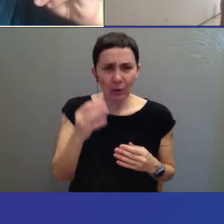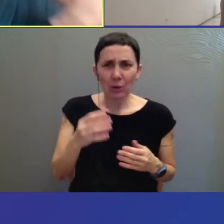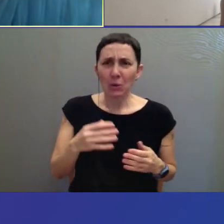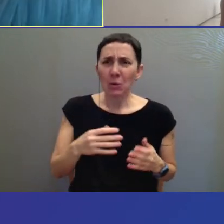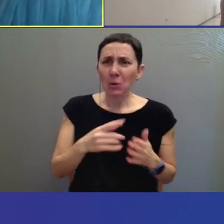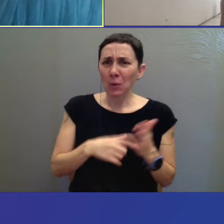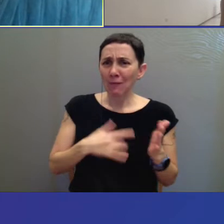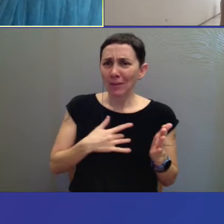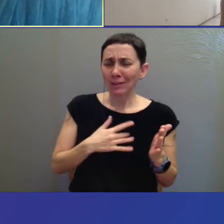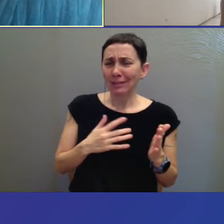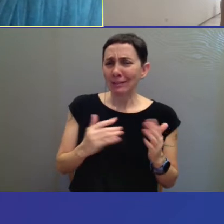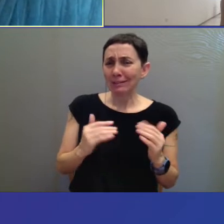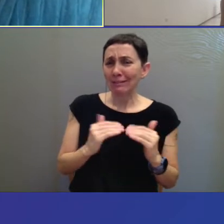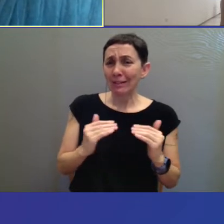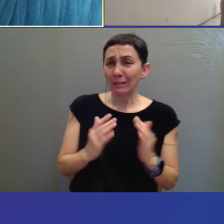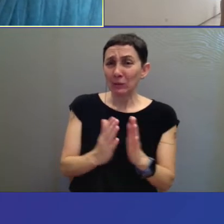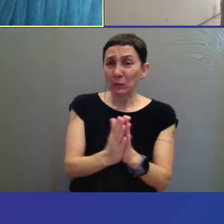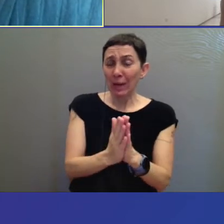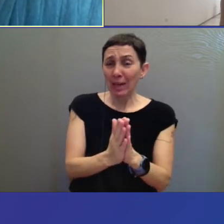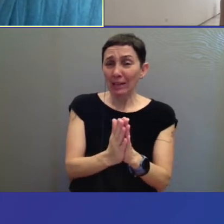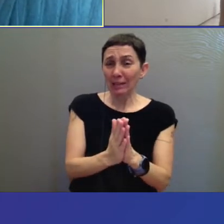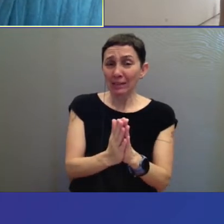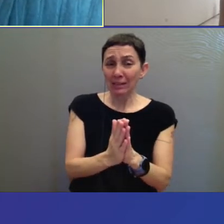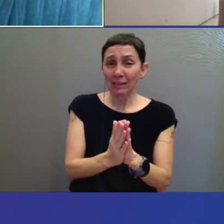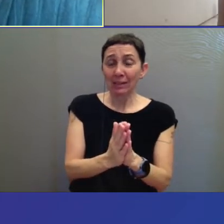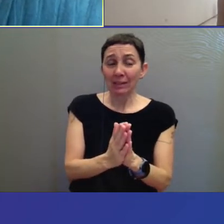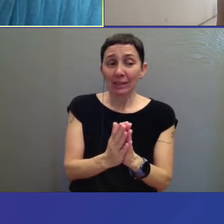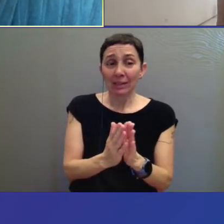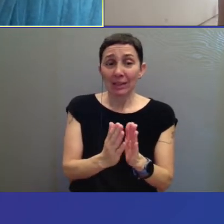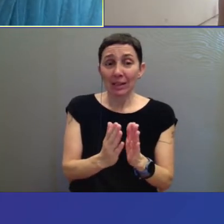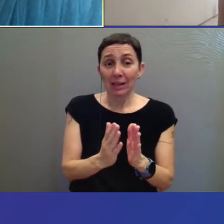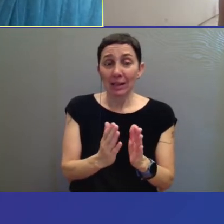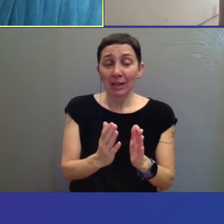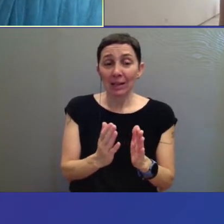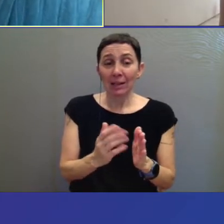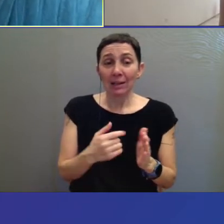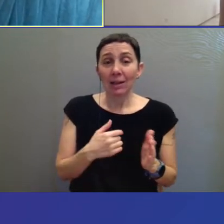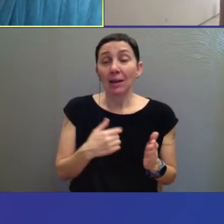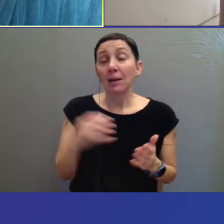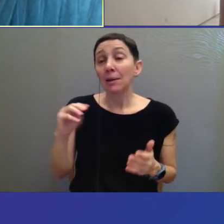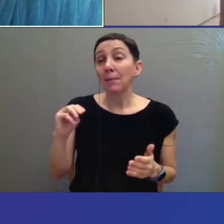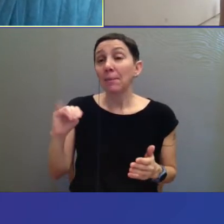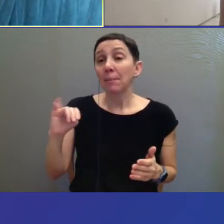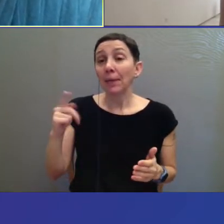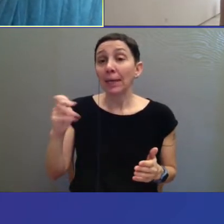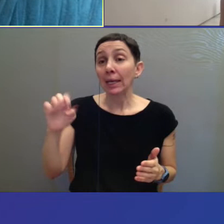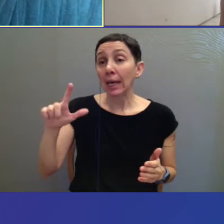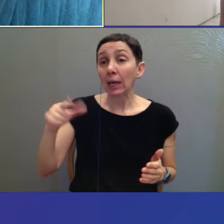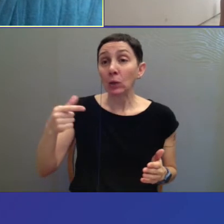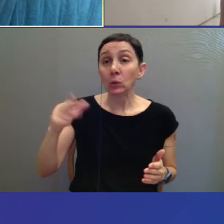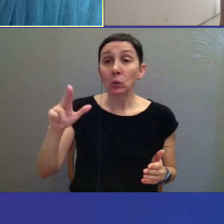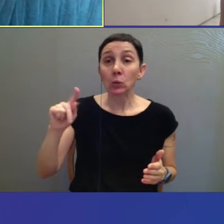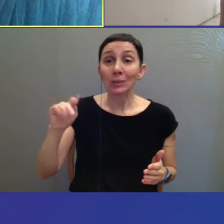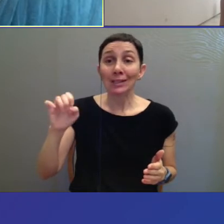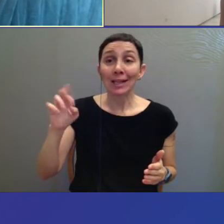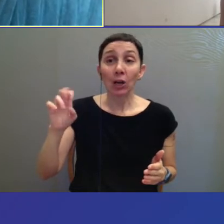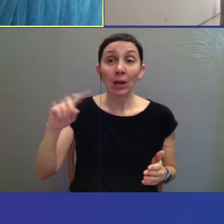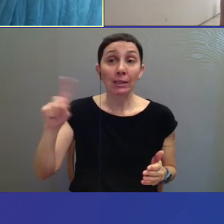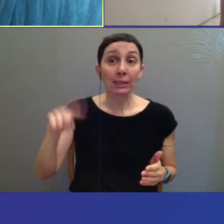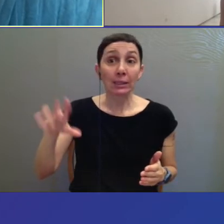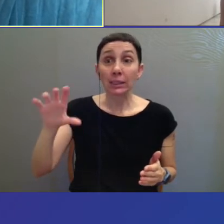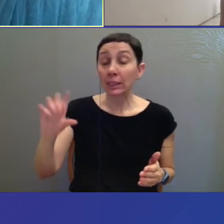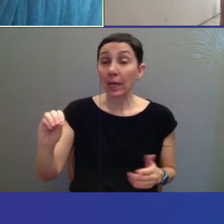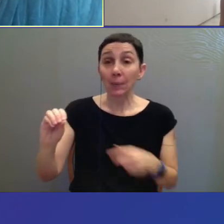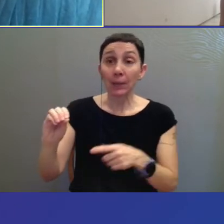fair to ask for. You bring Miguel Gutierrez's company in, you don't have to pay for any